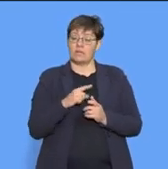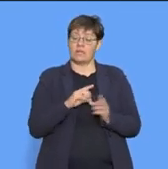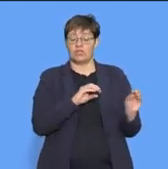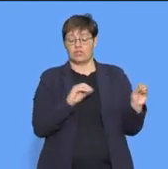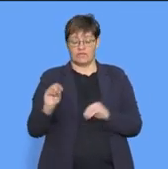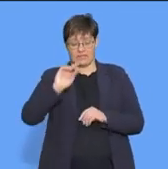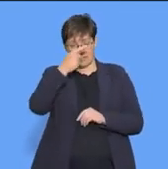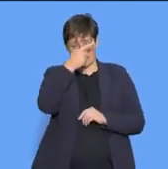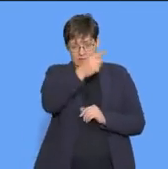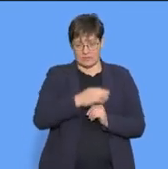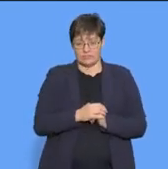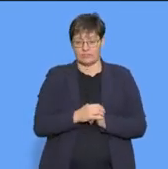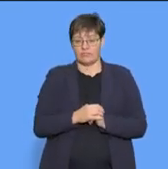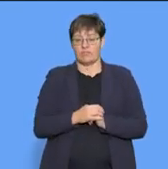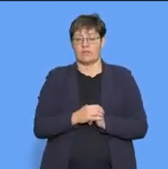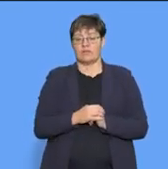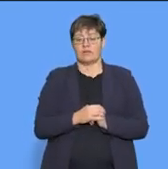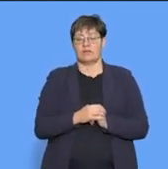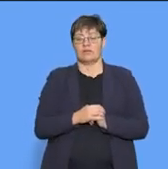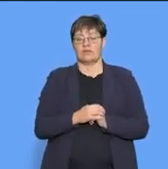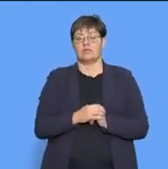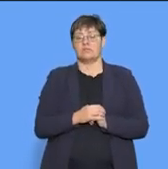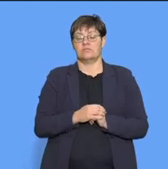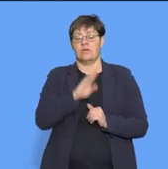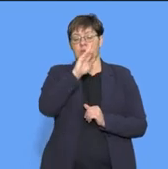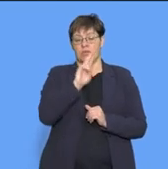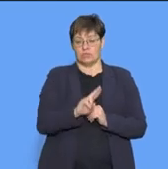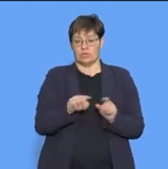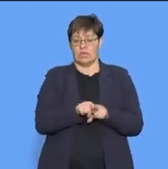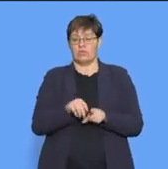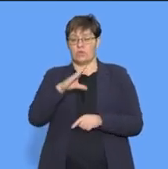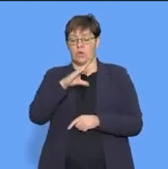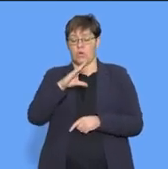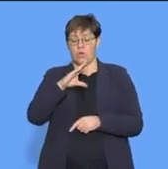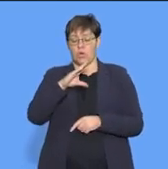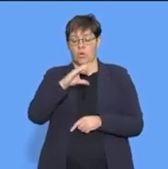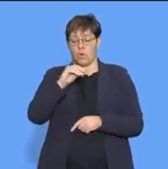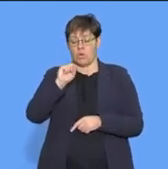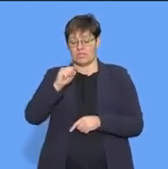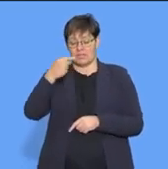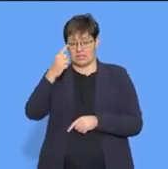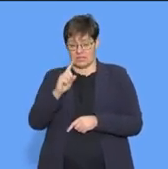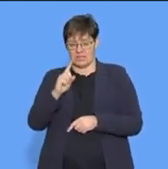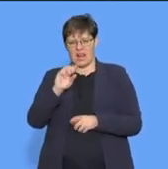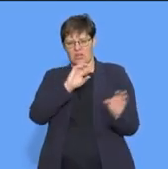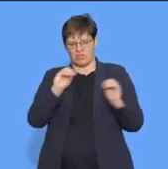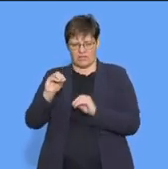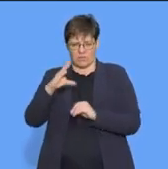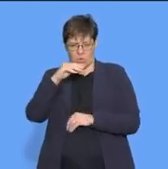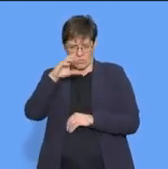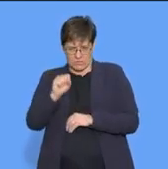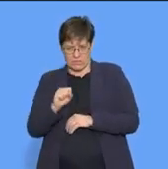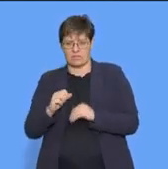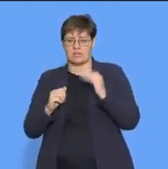use the shift function in our calculator. So we're going to put shift and we're going to put in this whole expression into our calculator. I